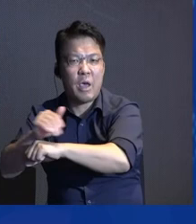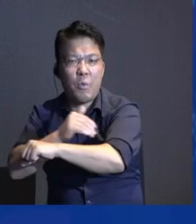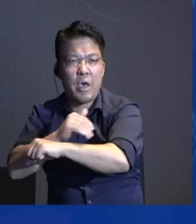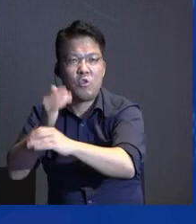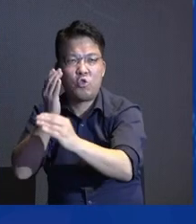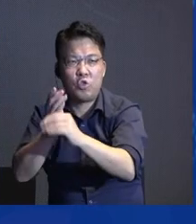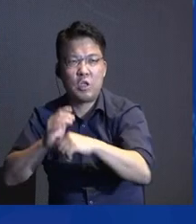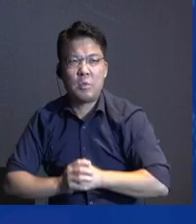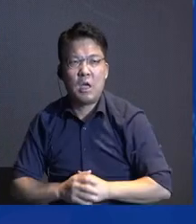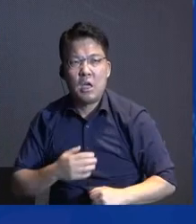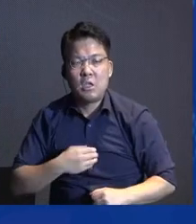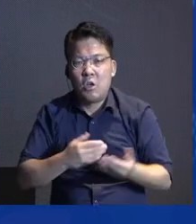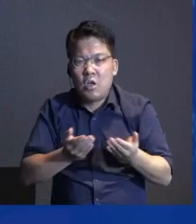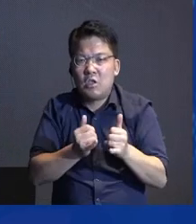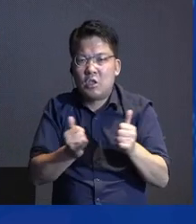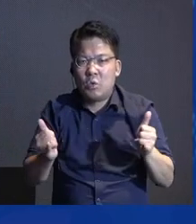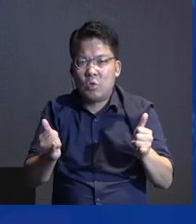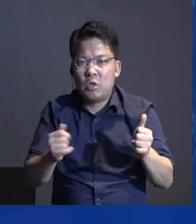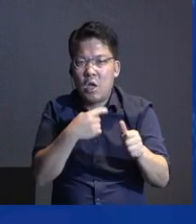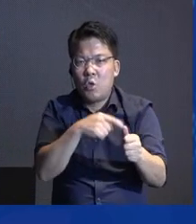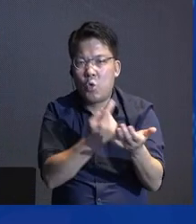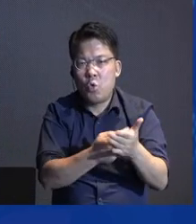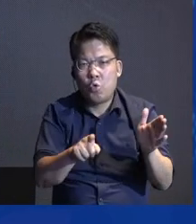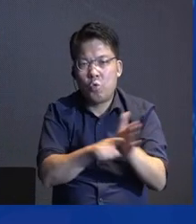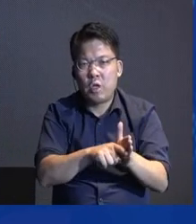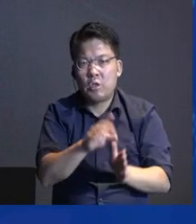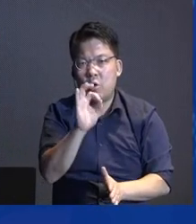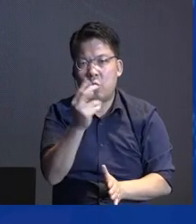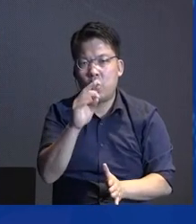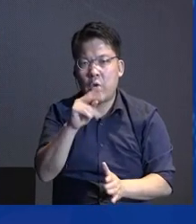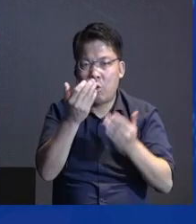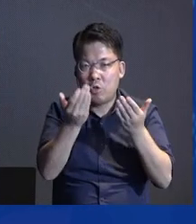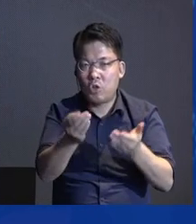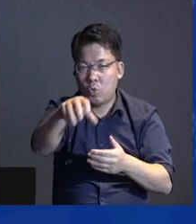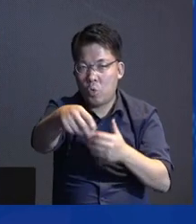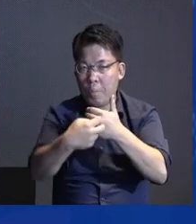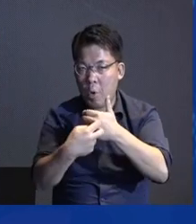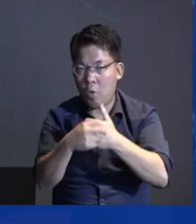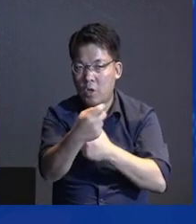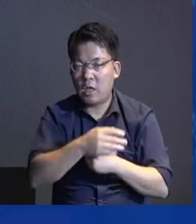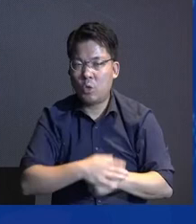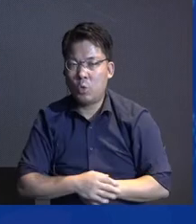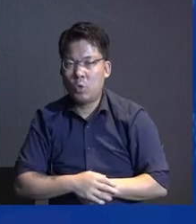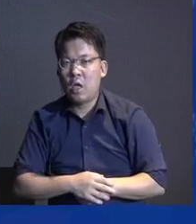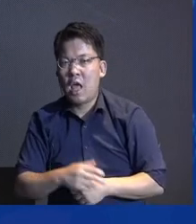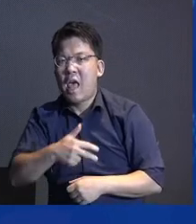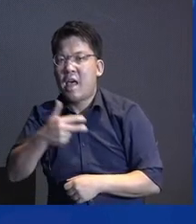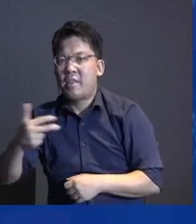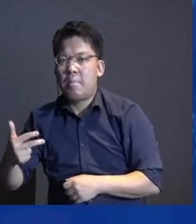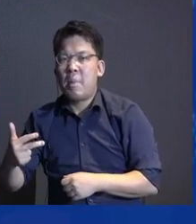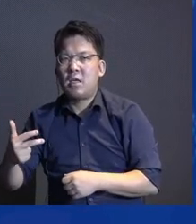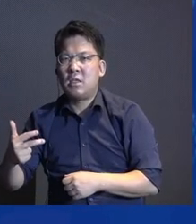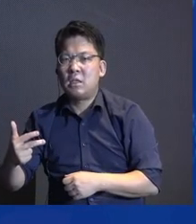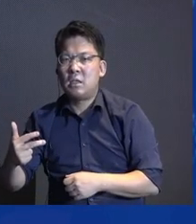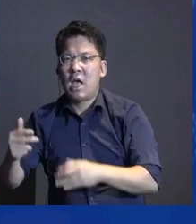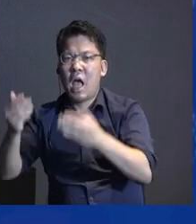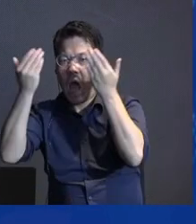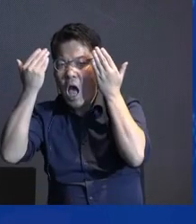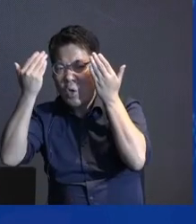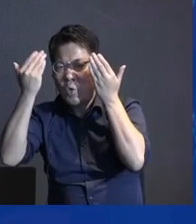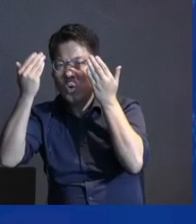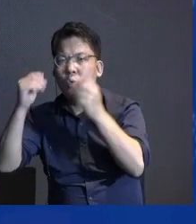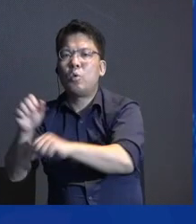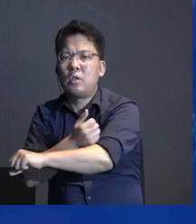Denmark. We regularly learn new things and exchange opinions in Denmark too.